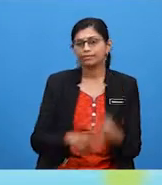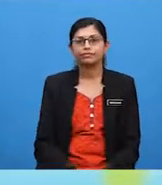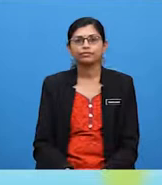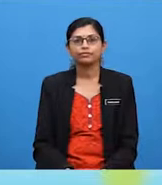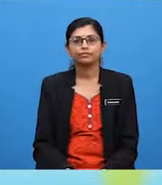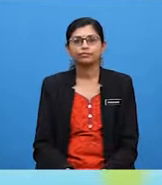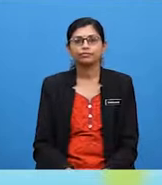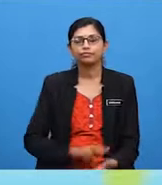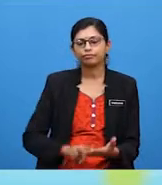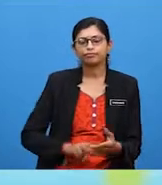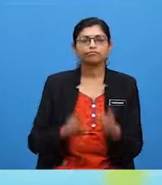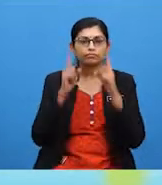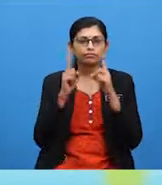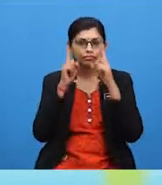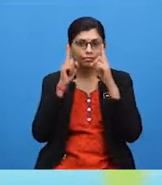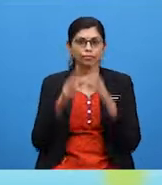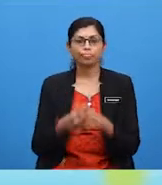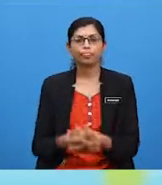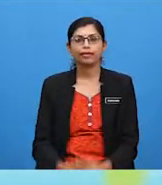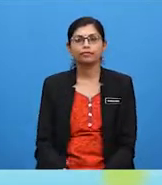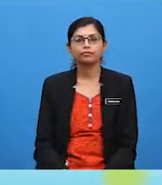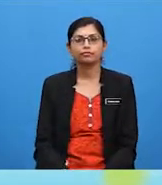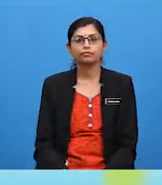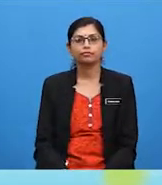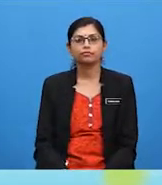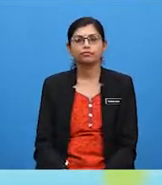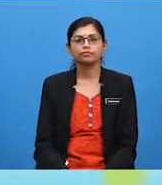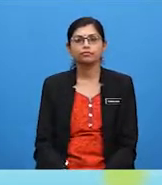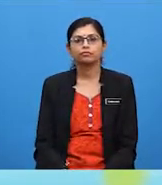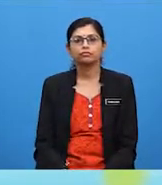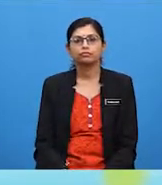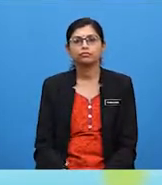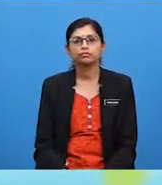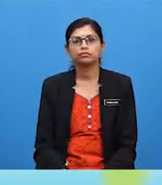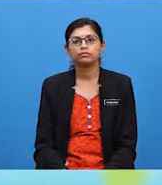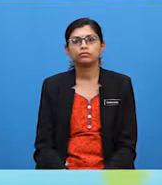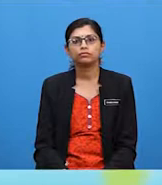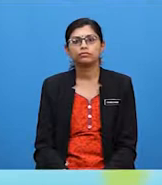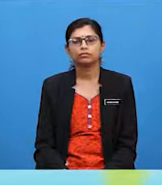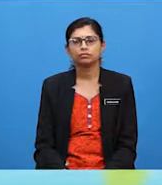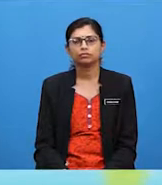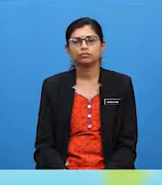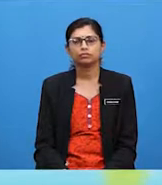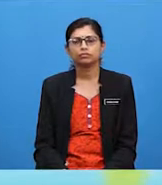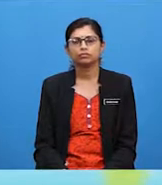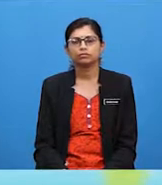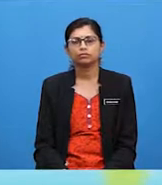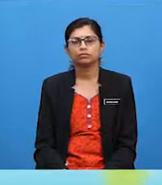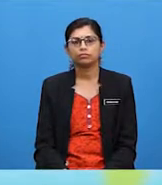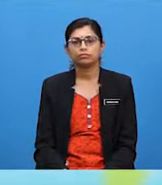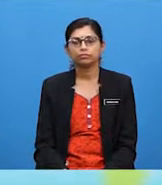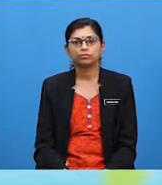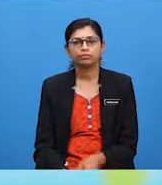is a fact that you and your friend will never agree about which football team is the